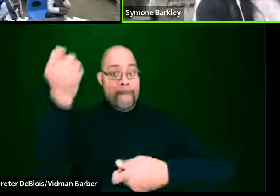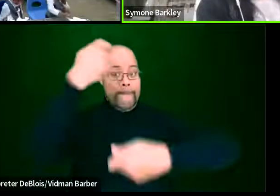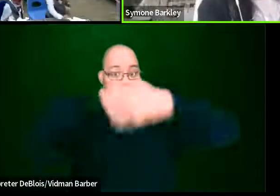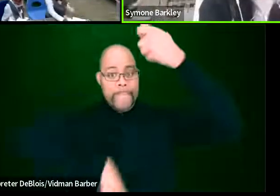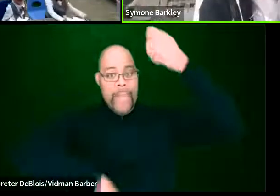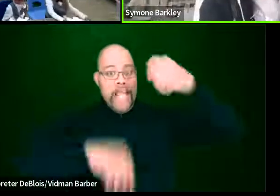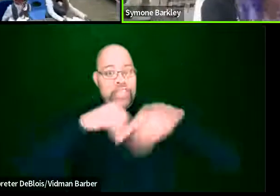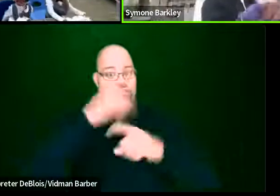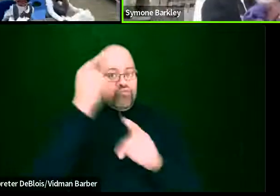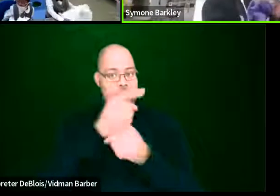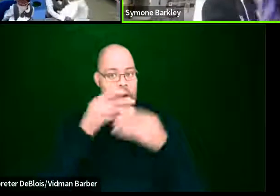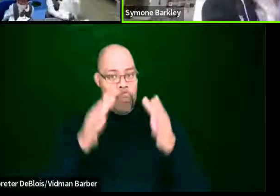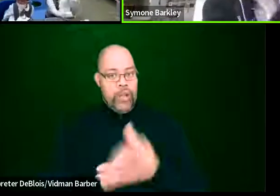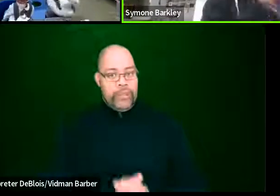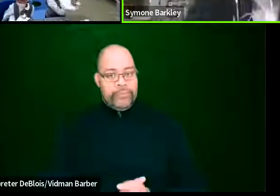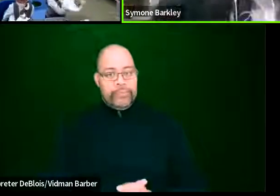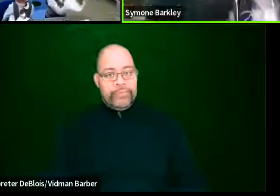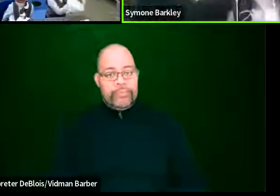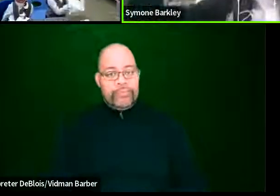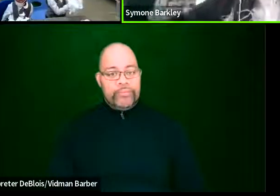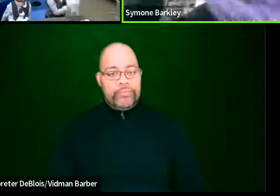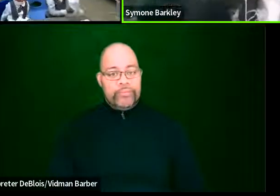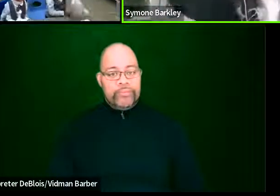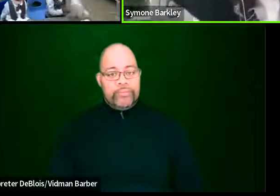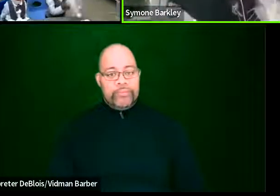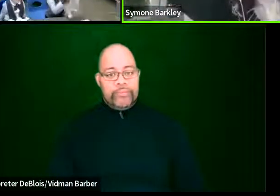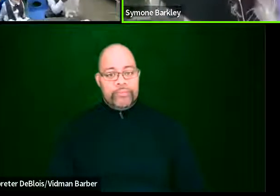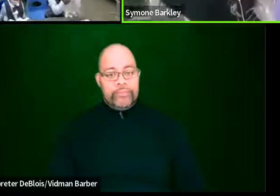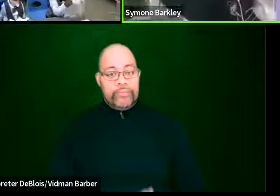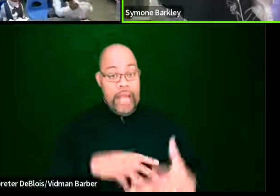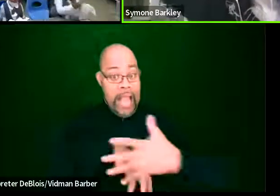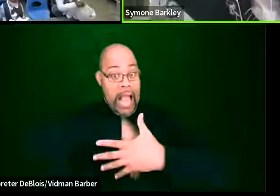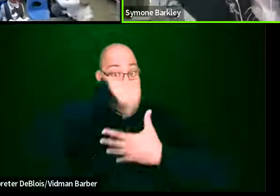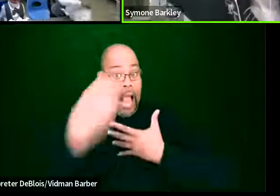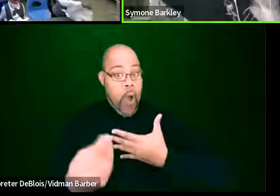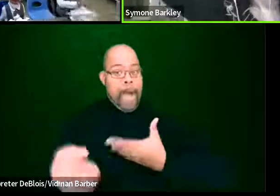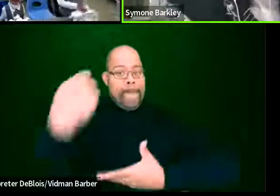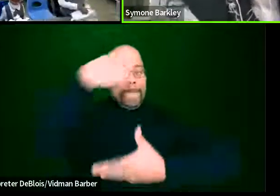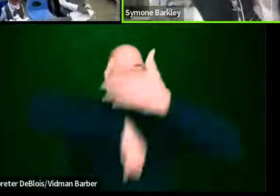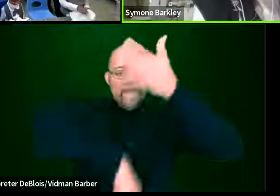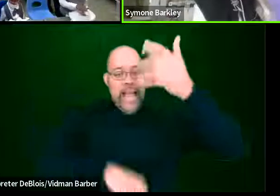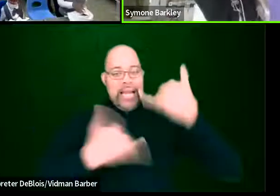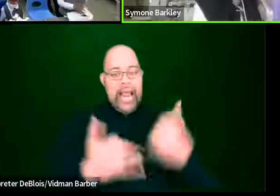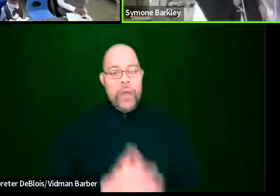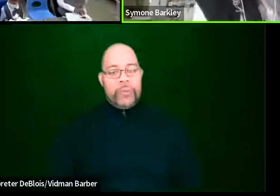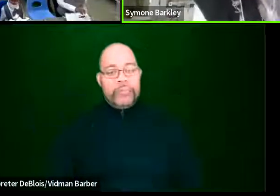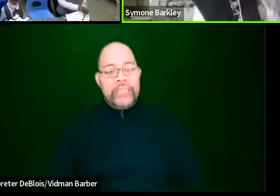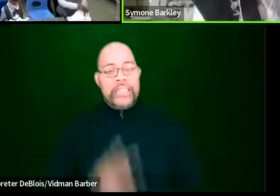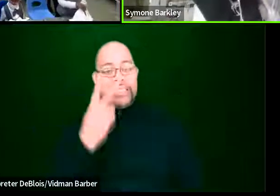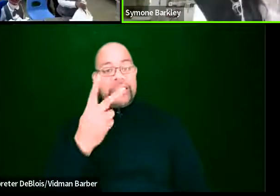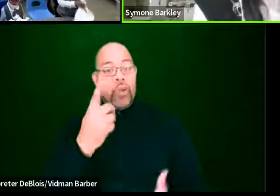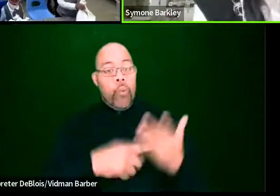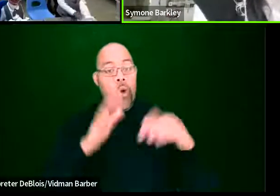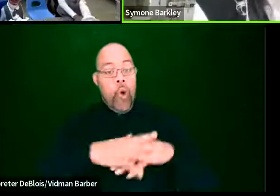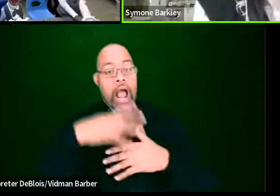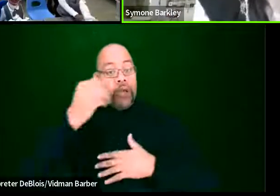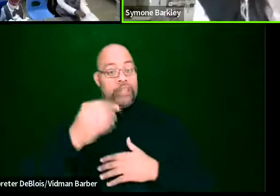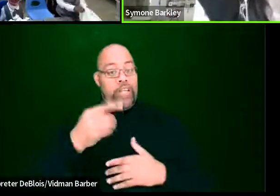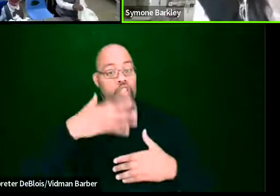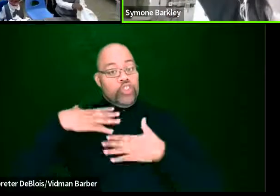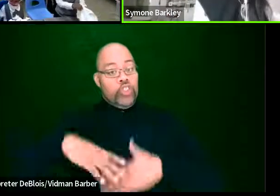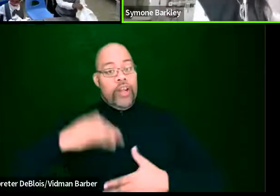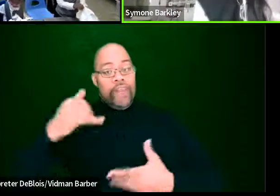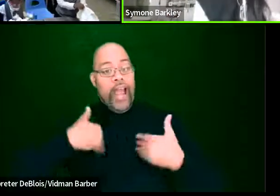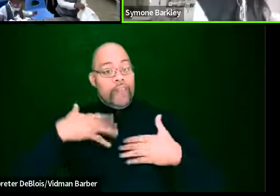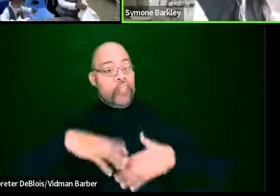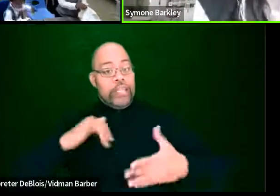to the right side. Okay, so like flip it back to the right side out again. So now you can see whatever was on the outside of your shirt. If you had a